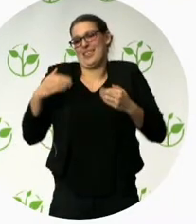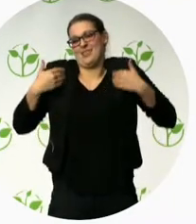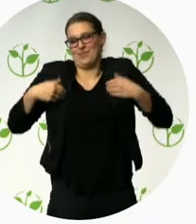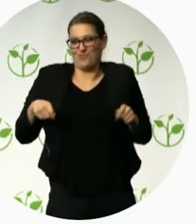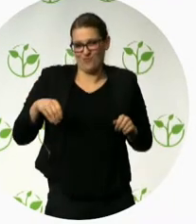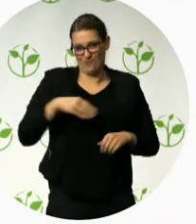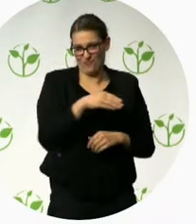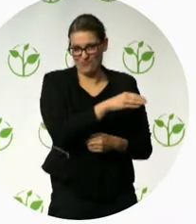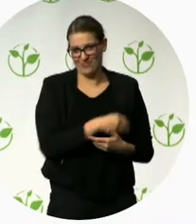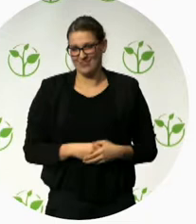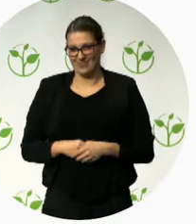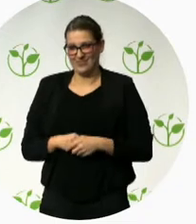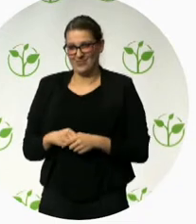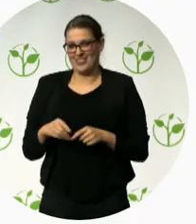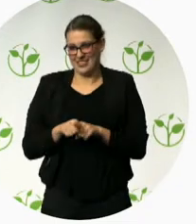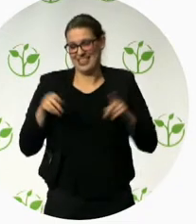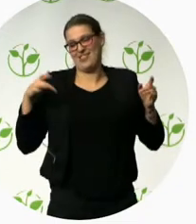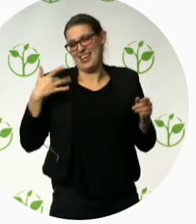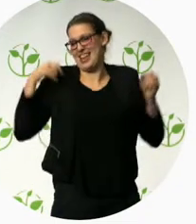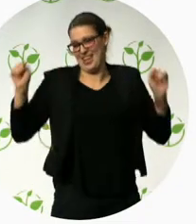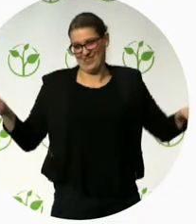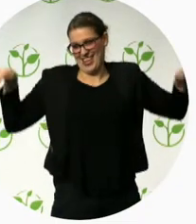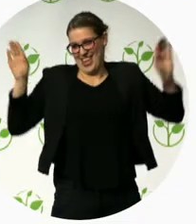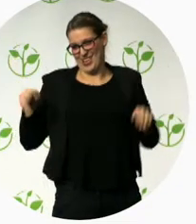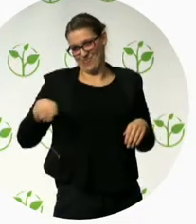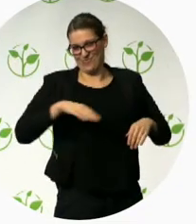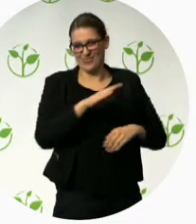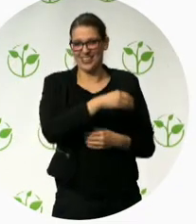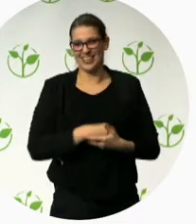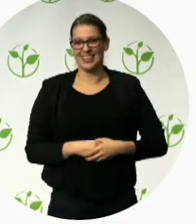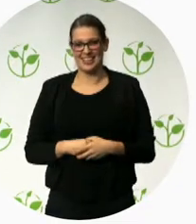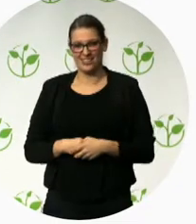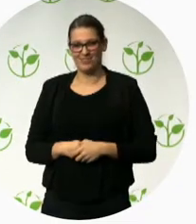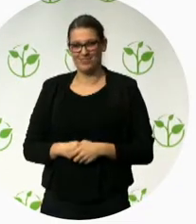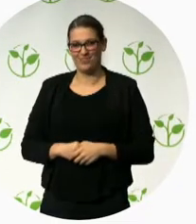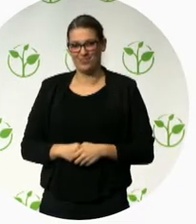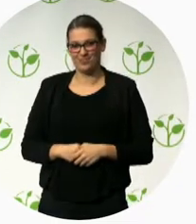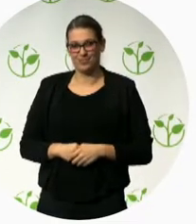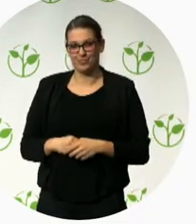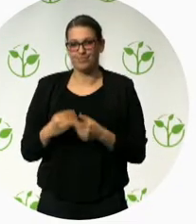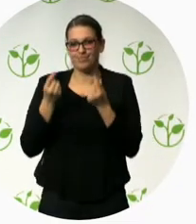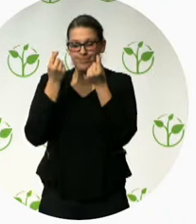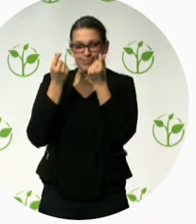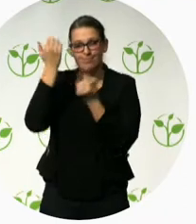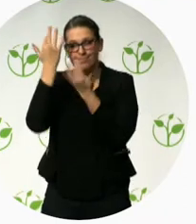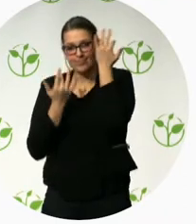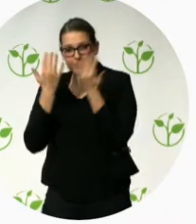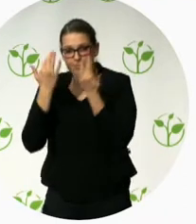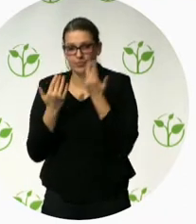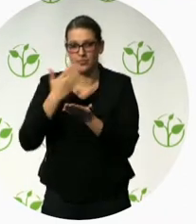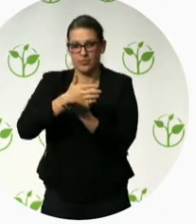believe to sharing the cost. So for the first year, community says shares 20%, in the second year 50%, and in the third